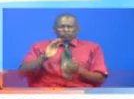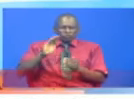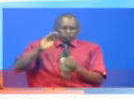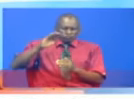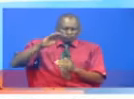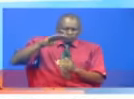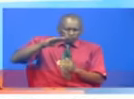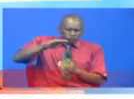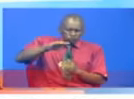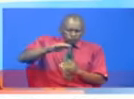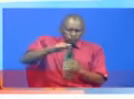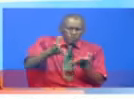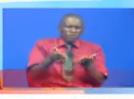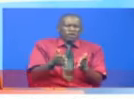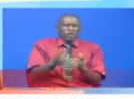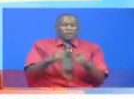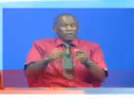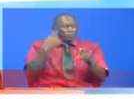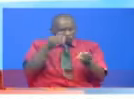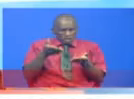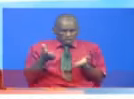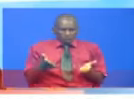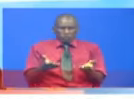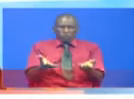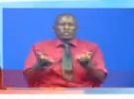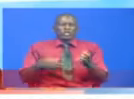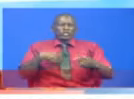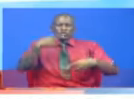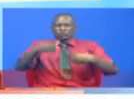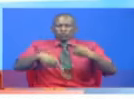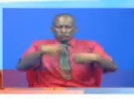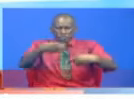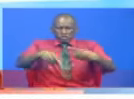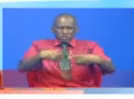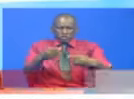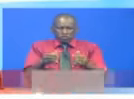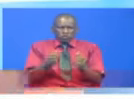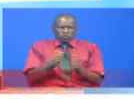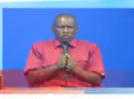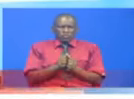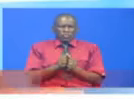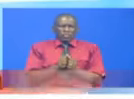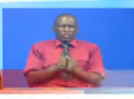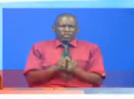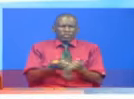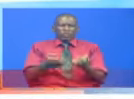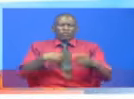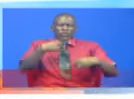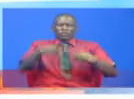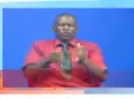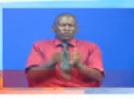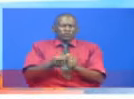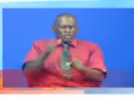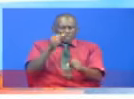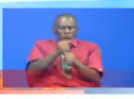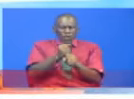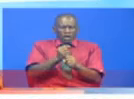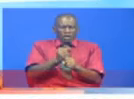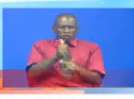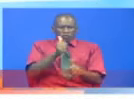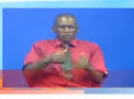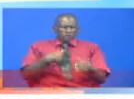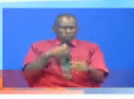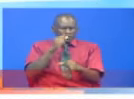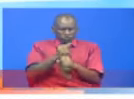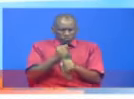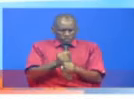in the meantime, we need to be able to continue with the efforts that we have been putting in place. We